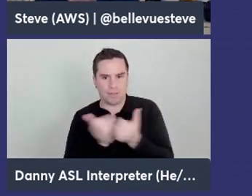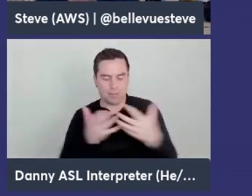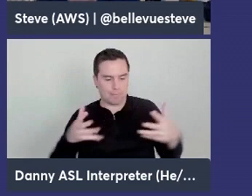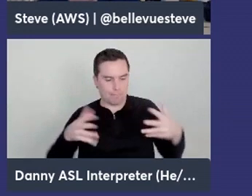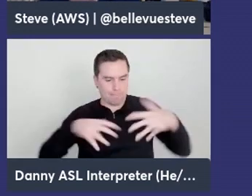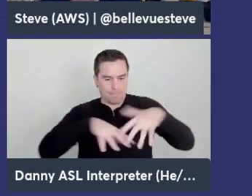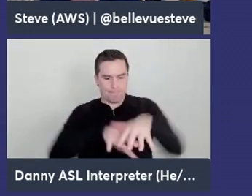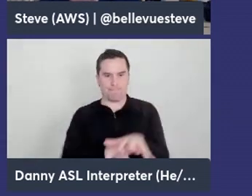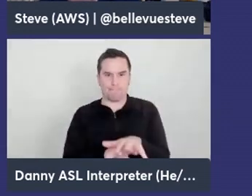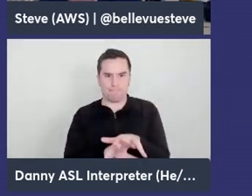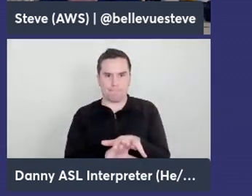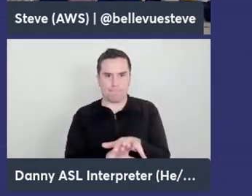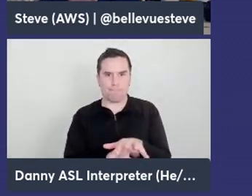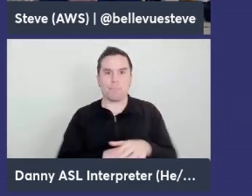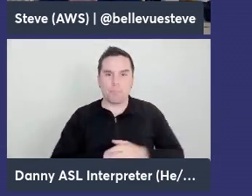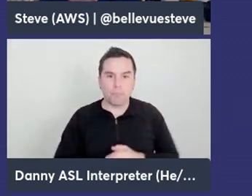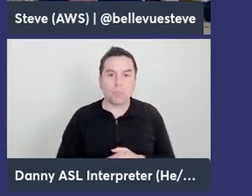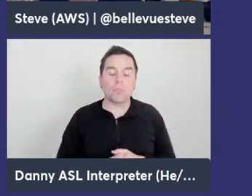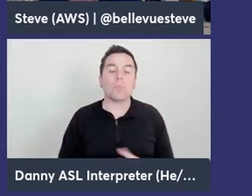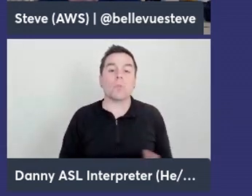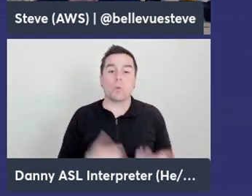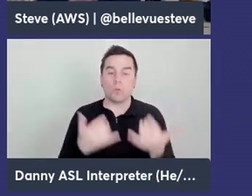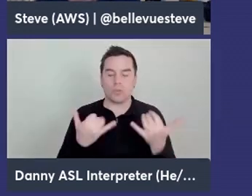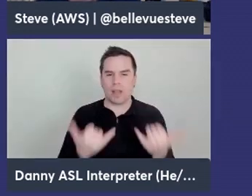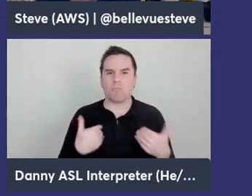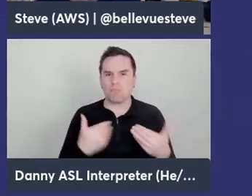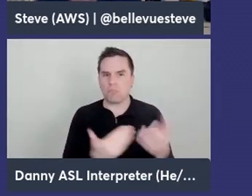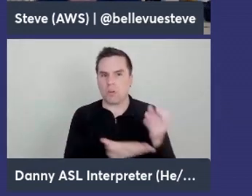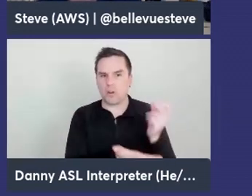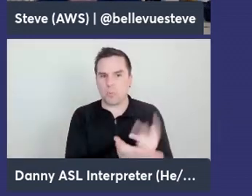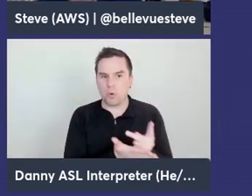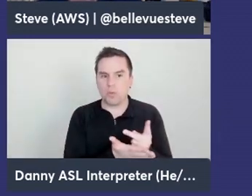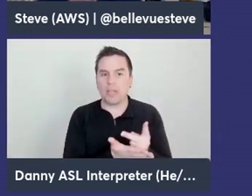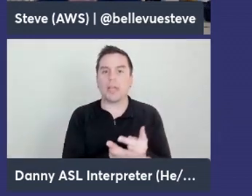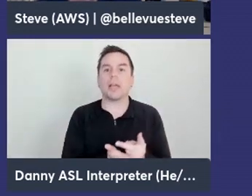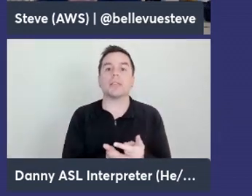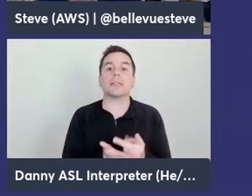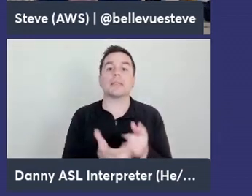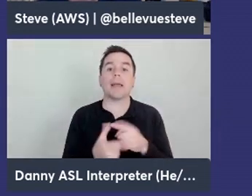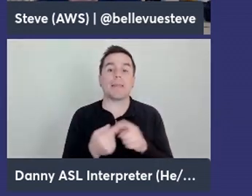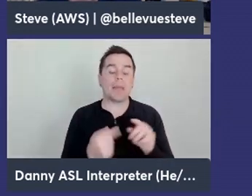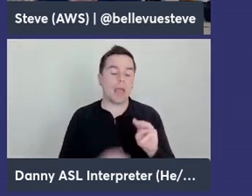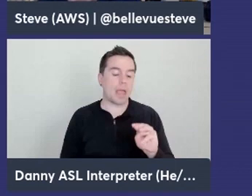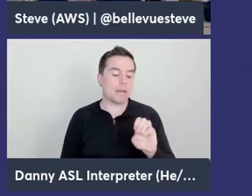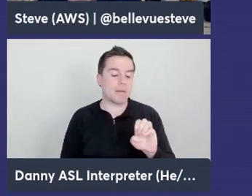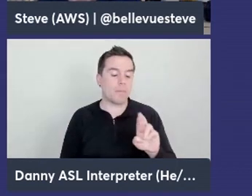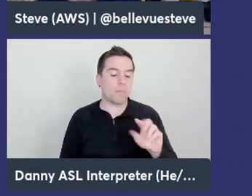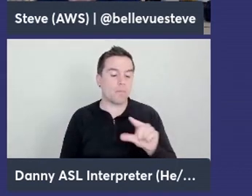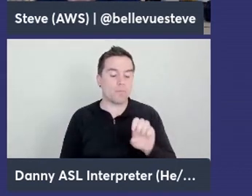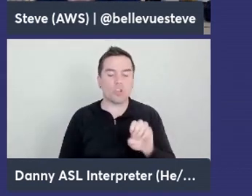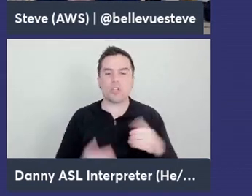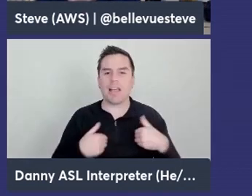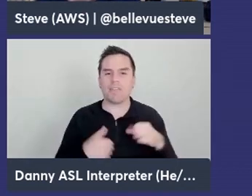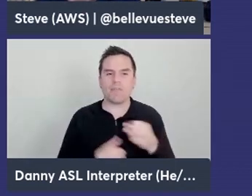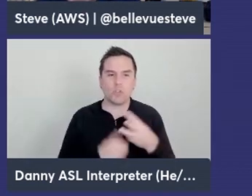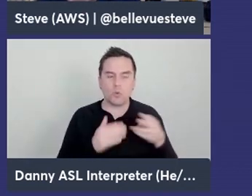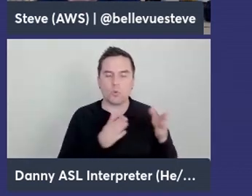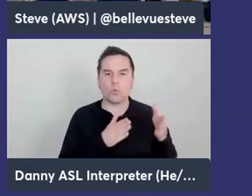So yeah, so then, I'll approve that. And then merging, we have a couple strategies. I think this project was set up